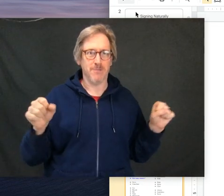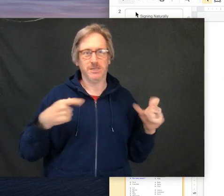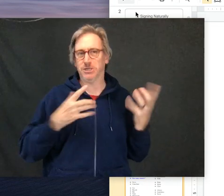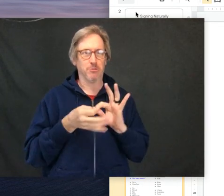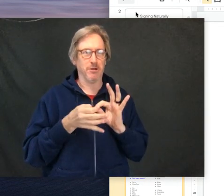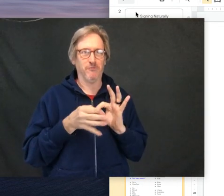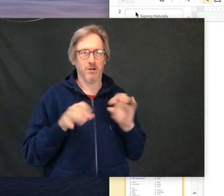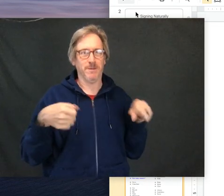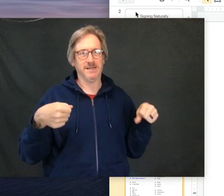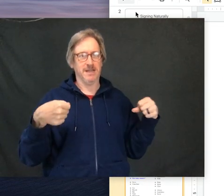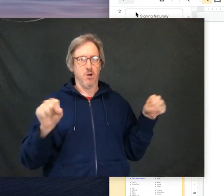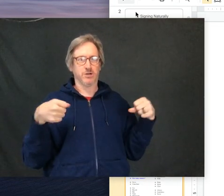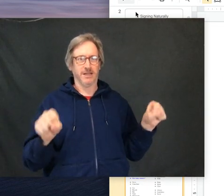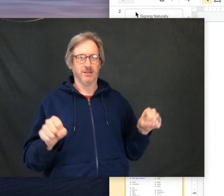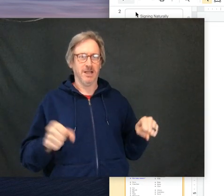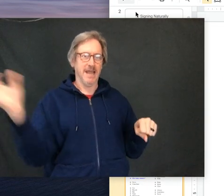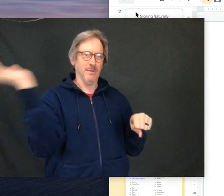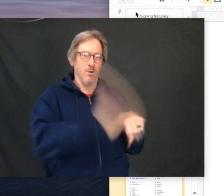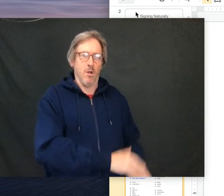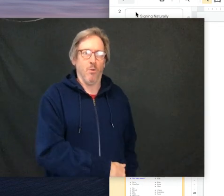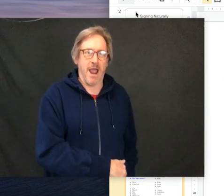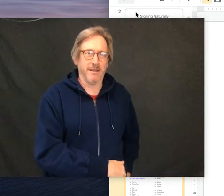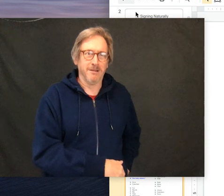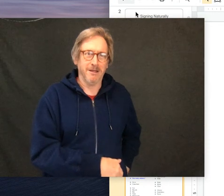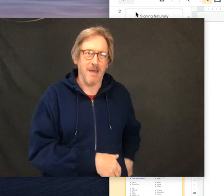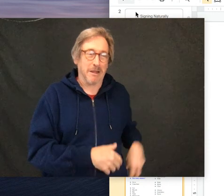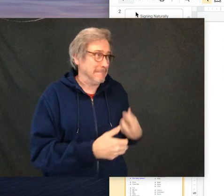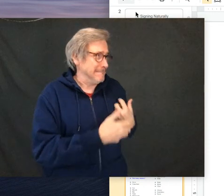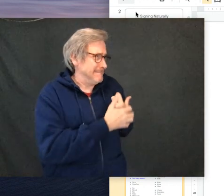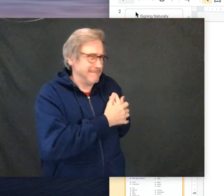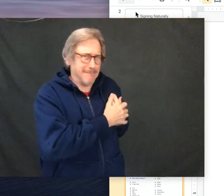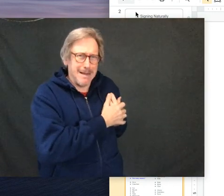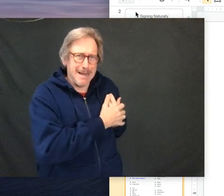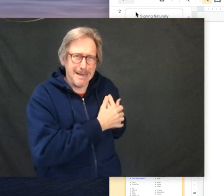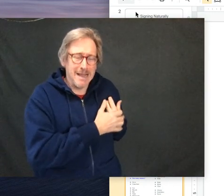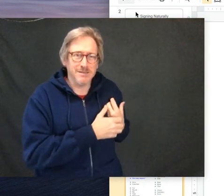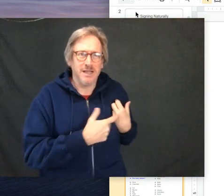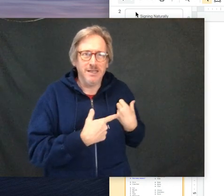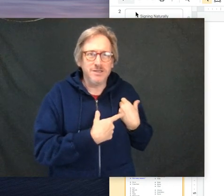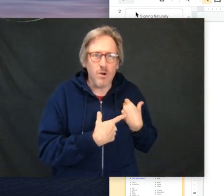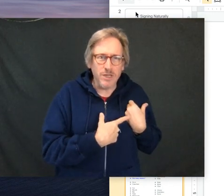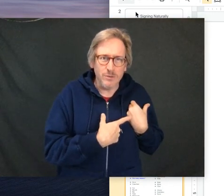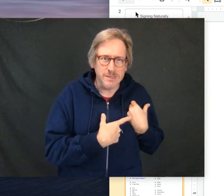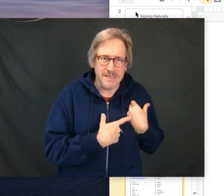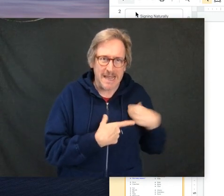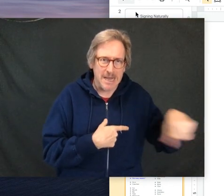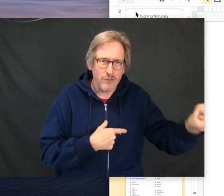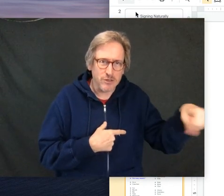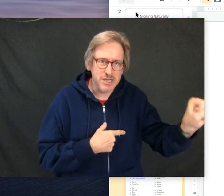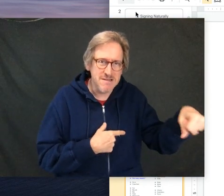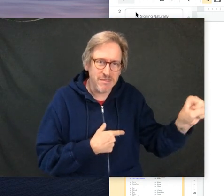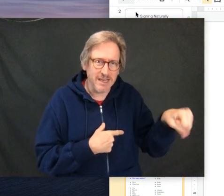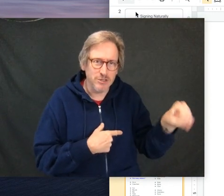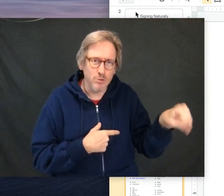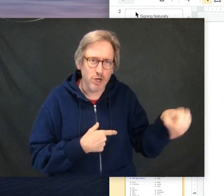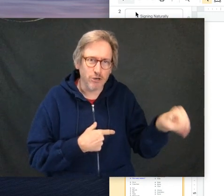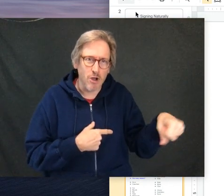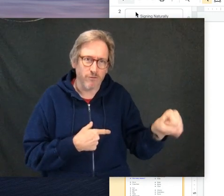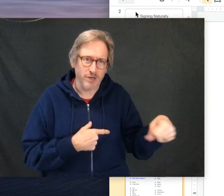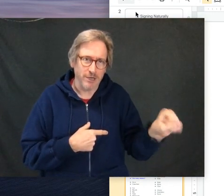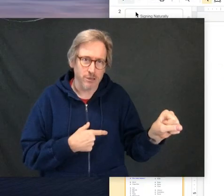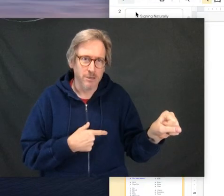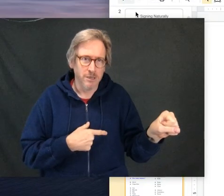I was interpreting for him and I signed motorcycle and he went whack. I'm like, what? Because you don't use this hand. There's nothing to